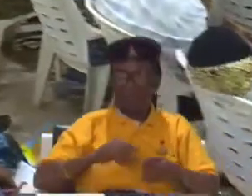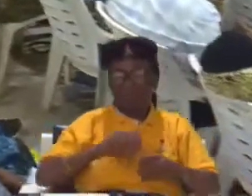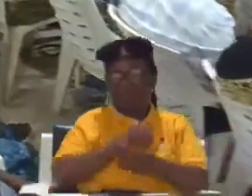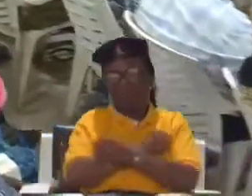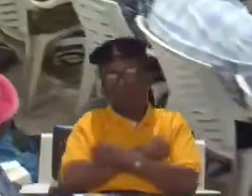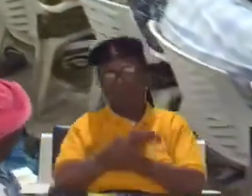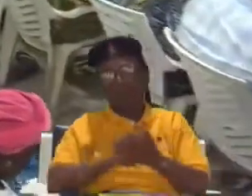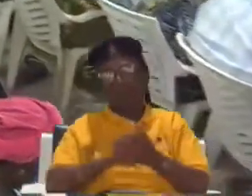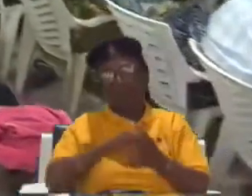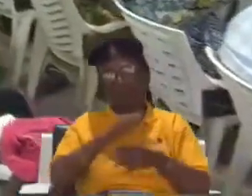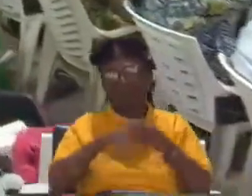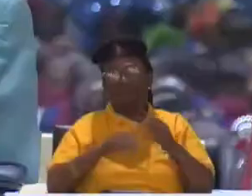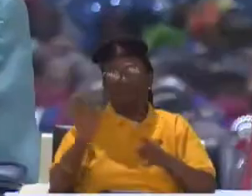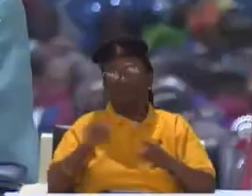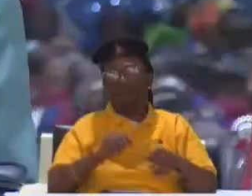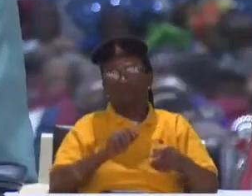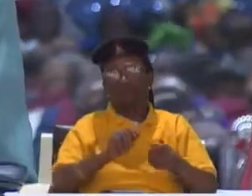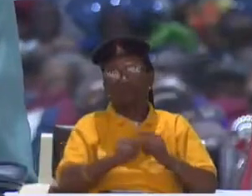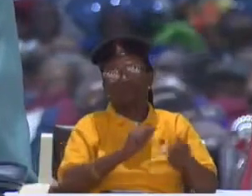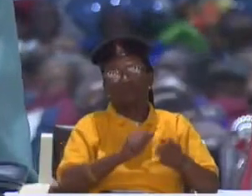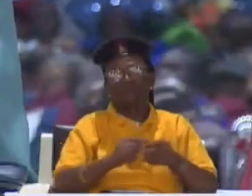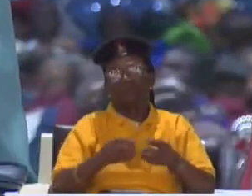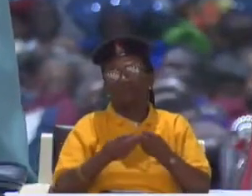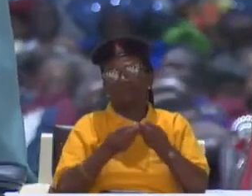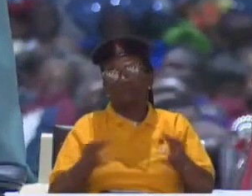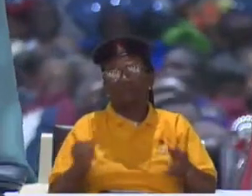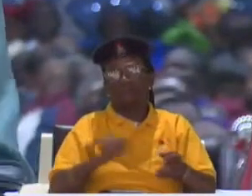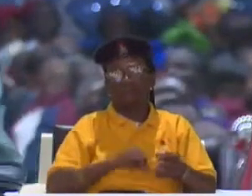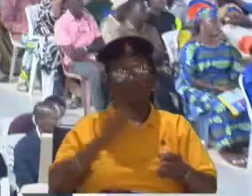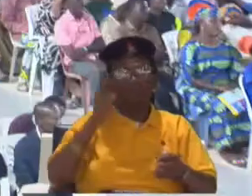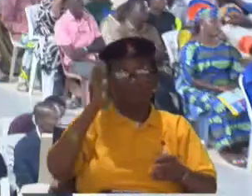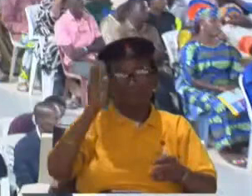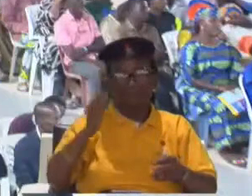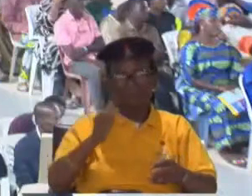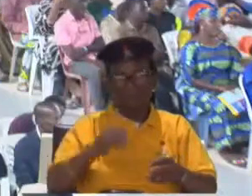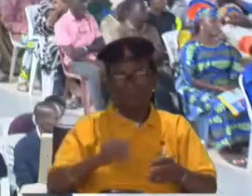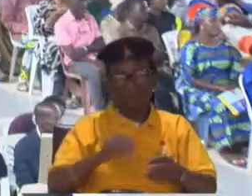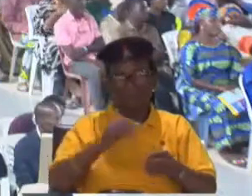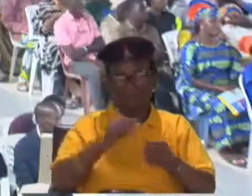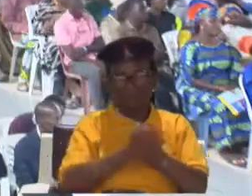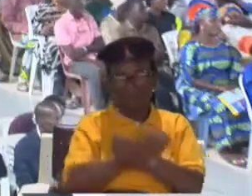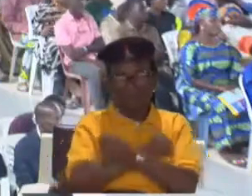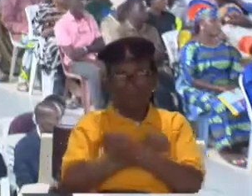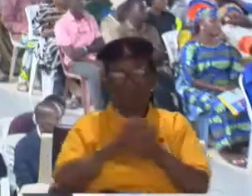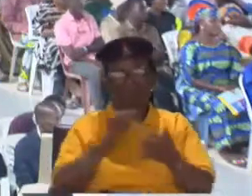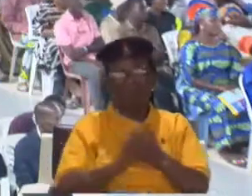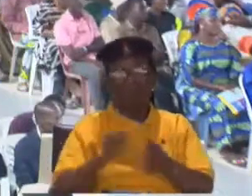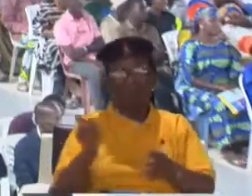will prefer that you don't know sorrow anymore.